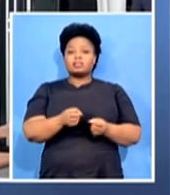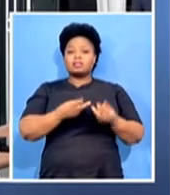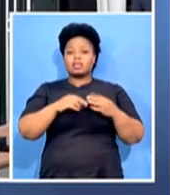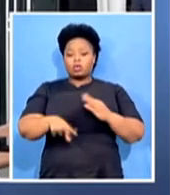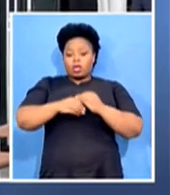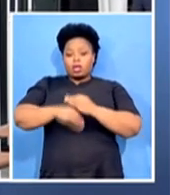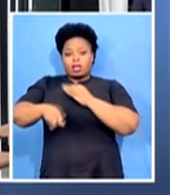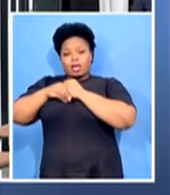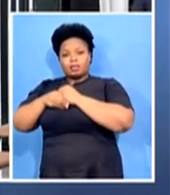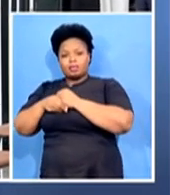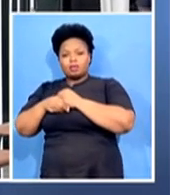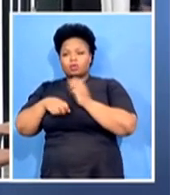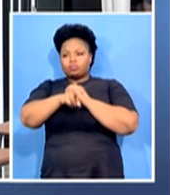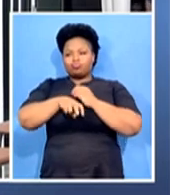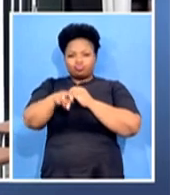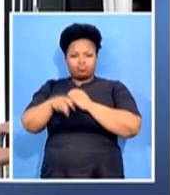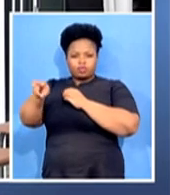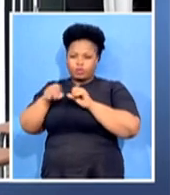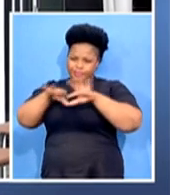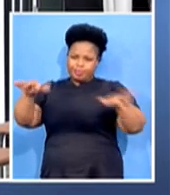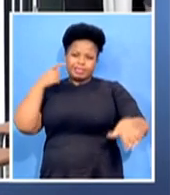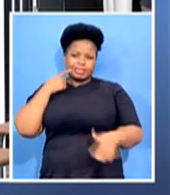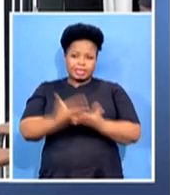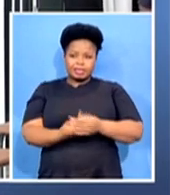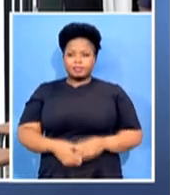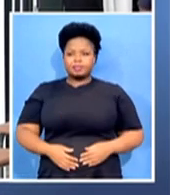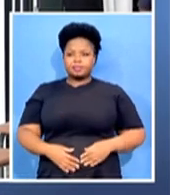important reporting indeed. Chriselda Lewis, we'll let you go. Thank you very much indeed for your reporting. All right.